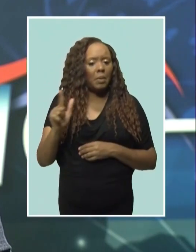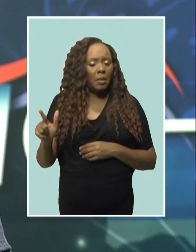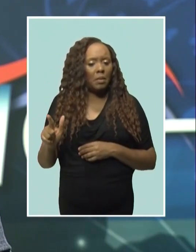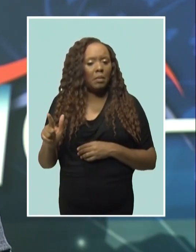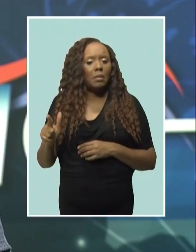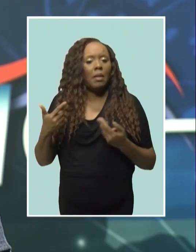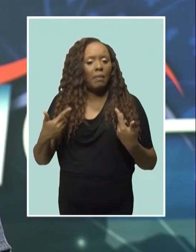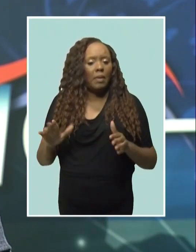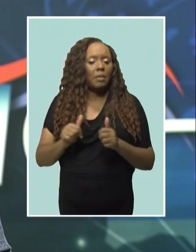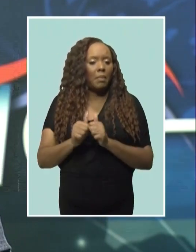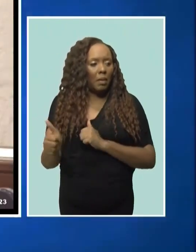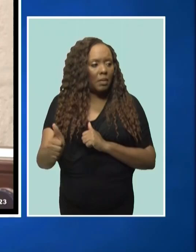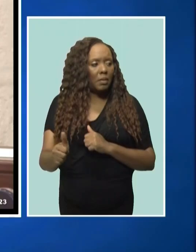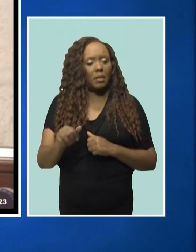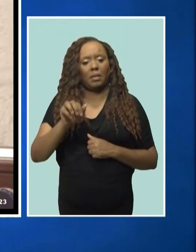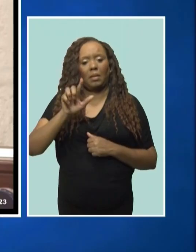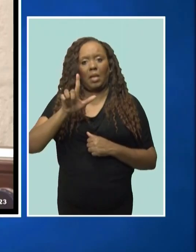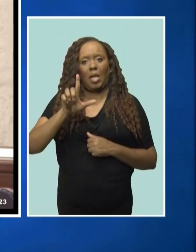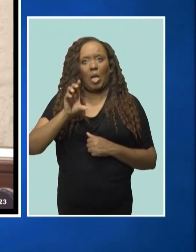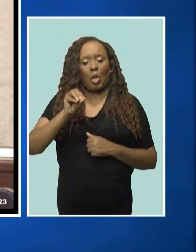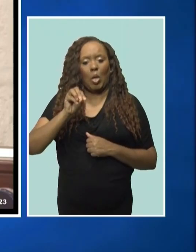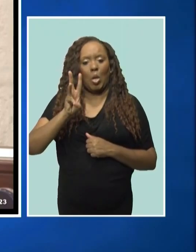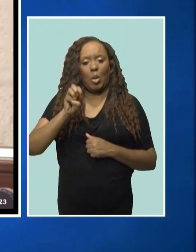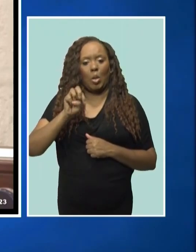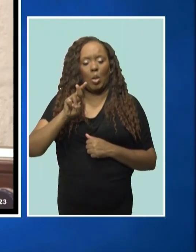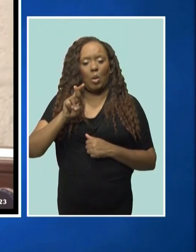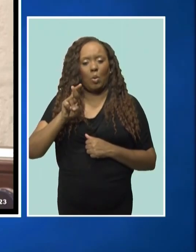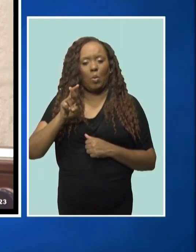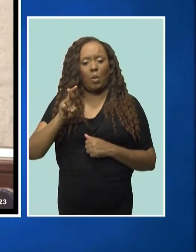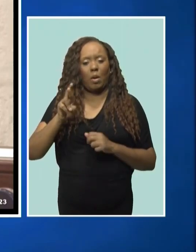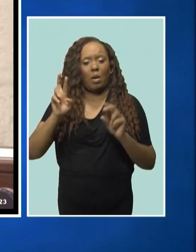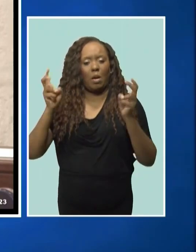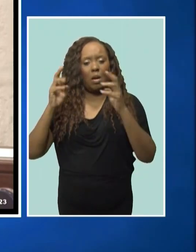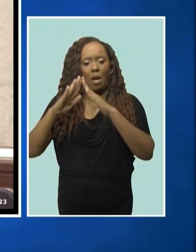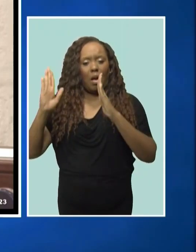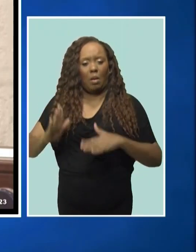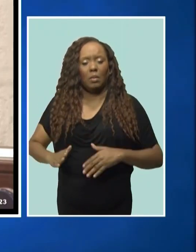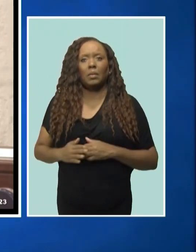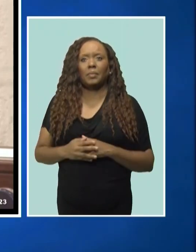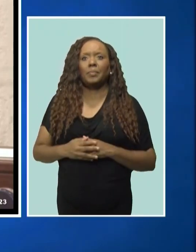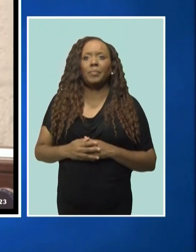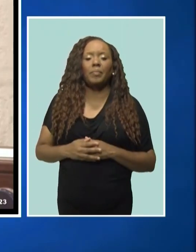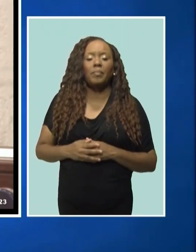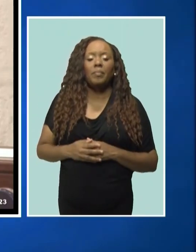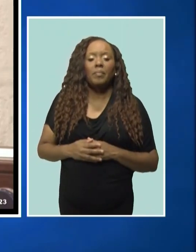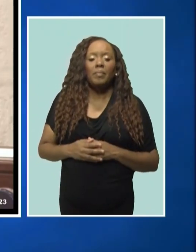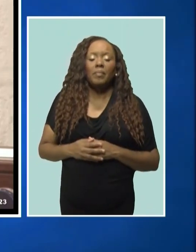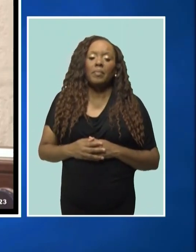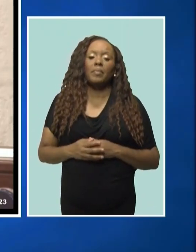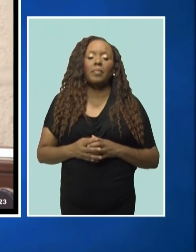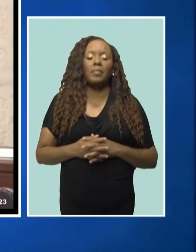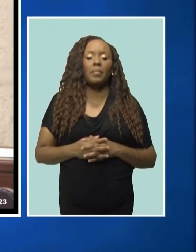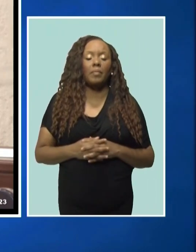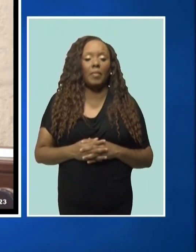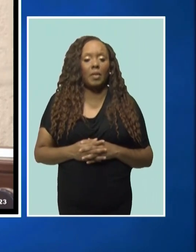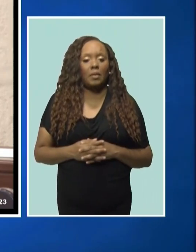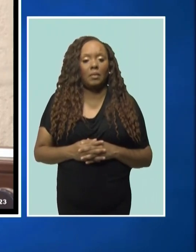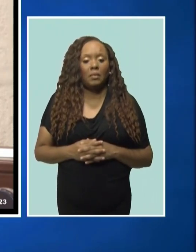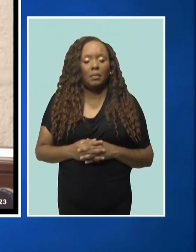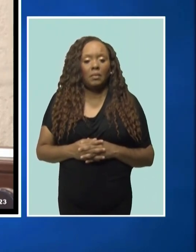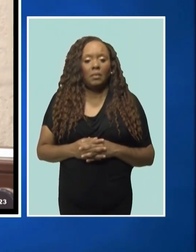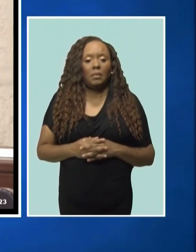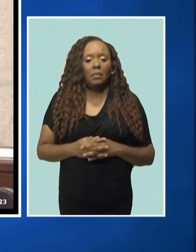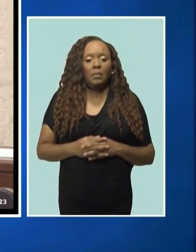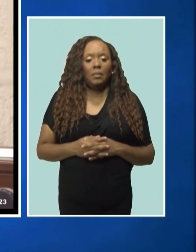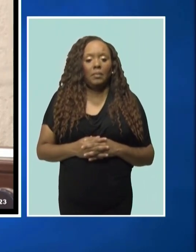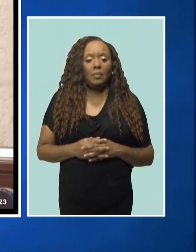lower house. If we get in the minds of those people